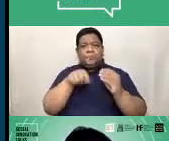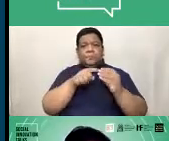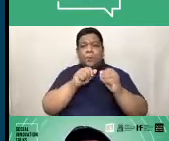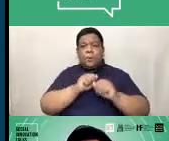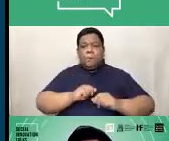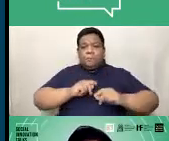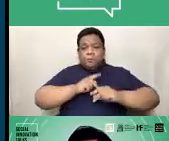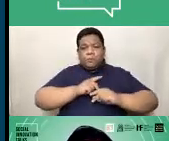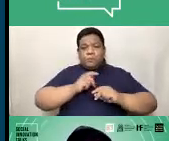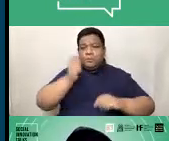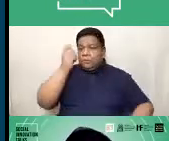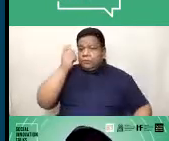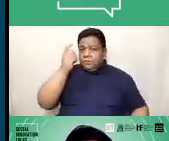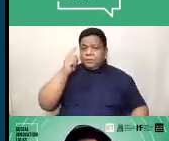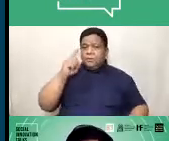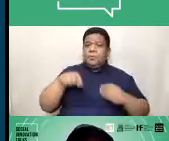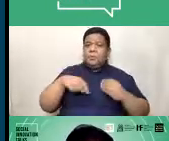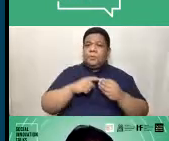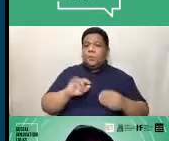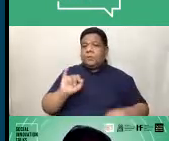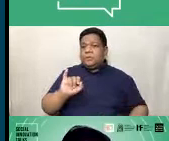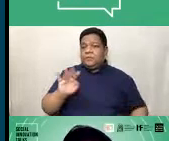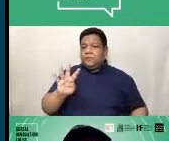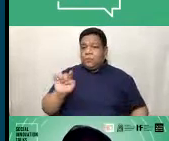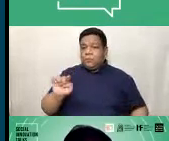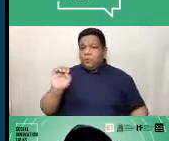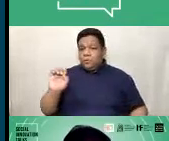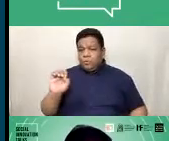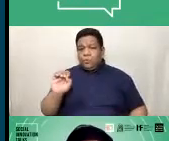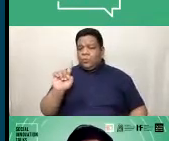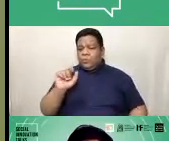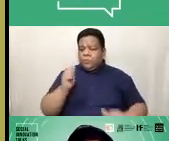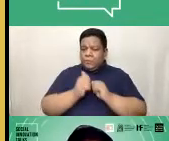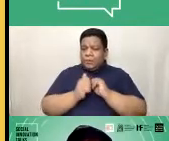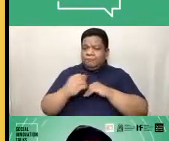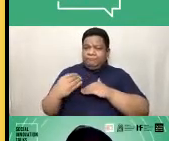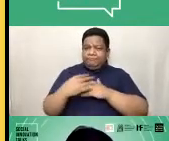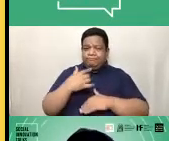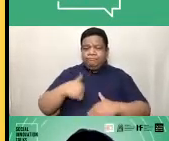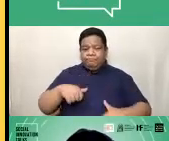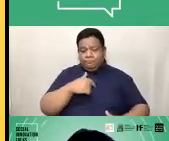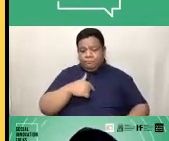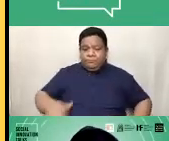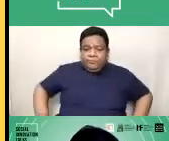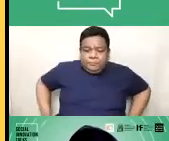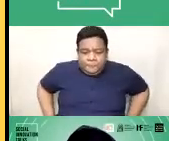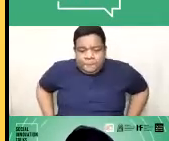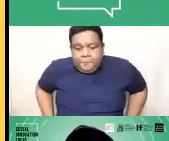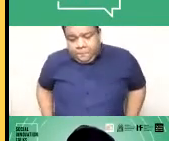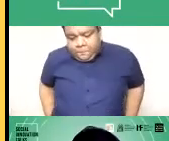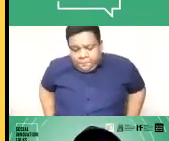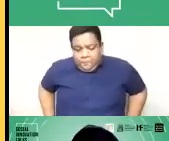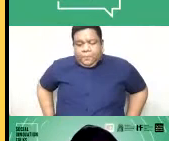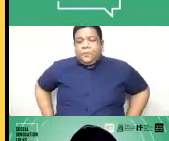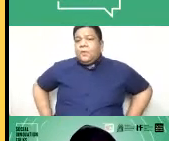and understanding of Industry 4.0 and what it means for us. Part of our discussion also